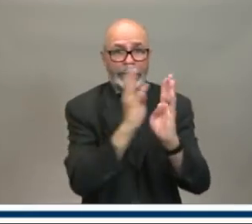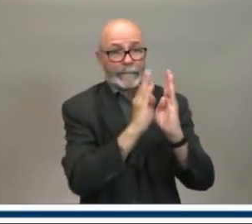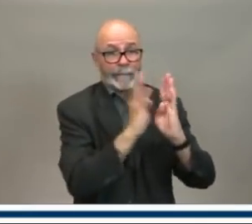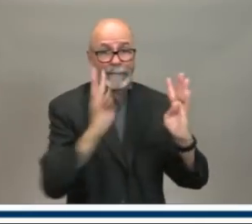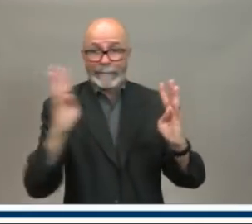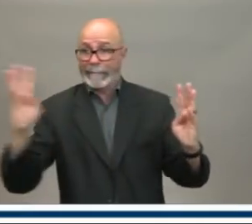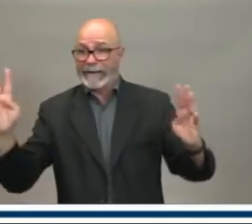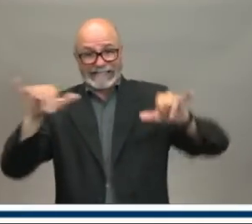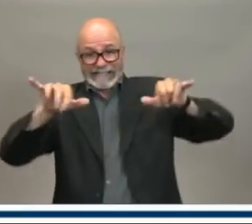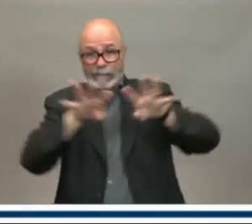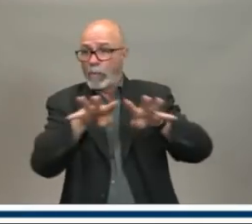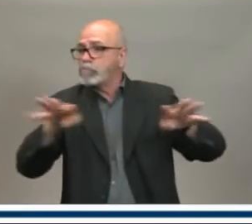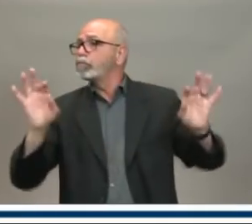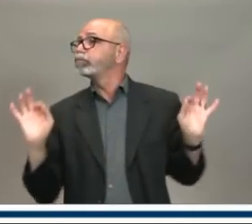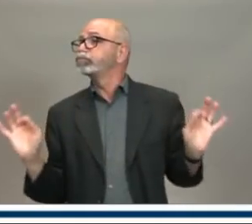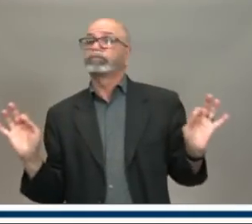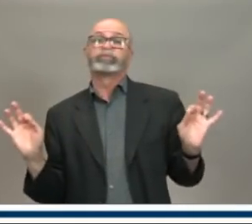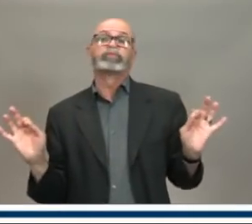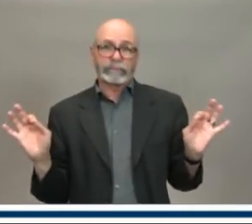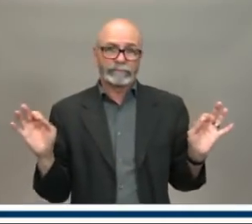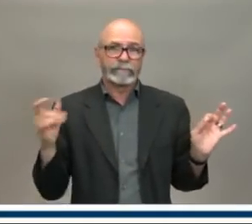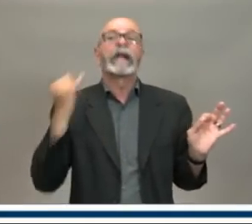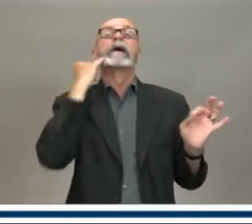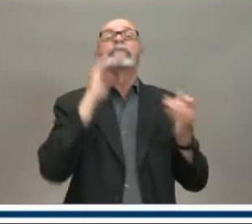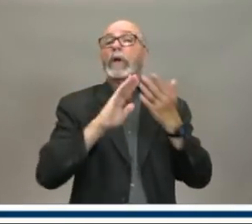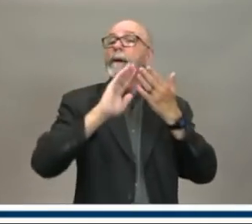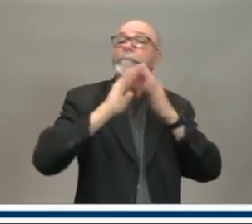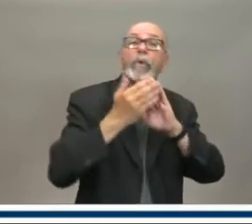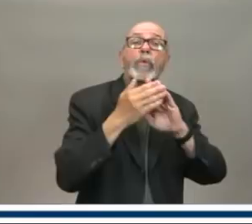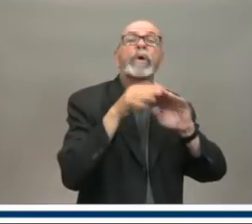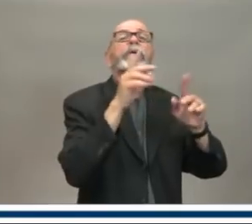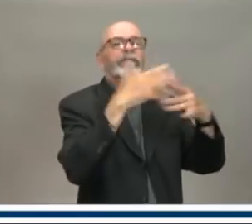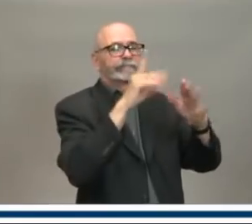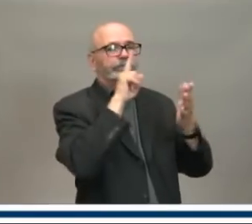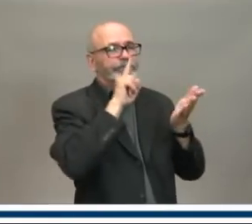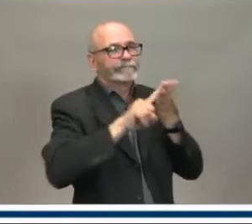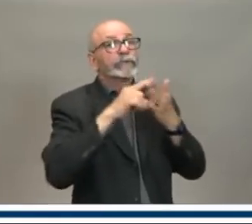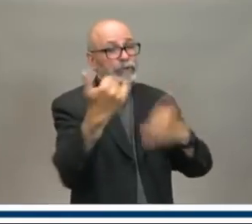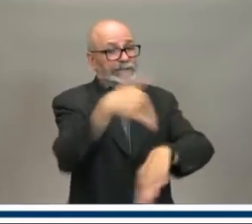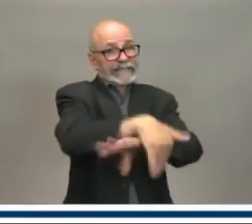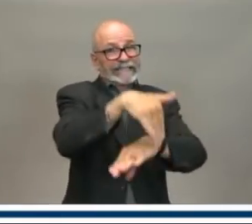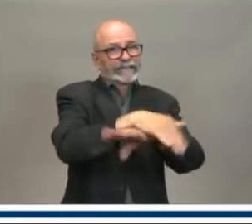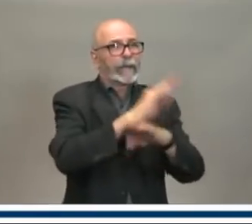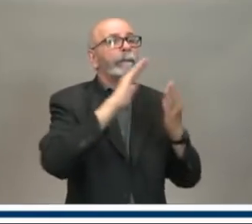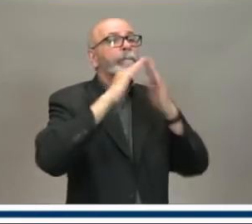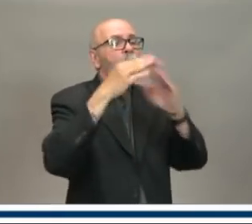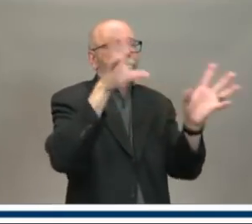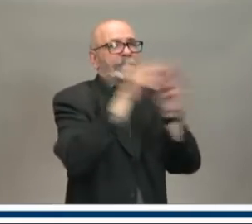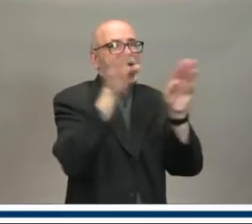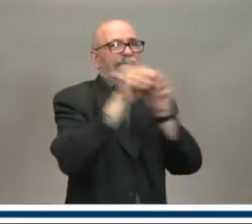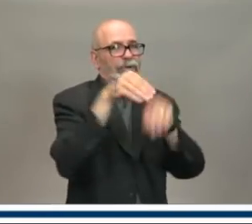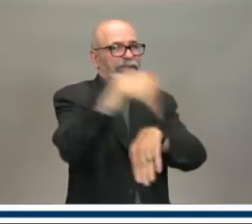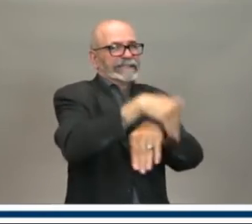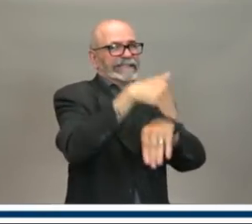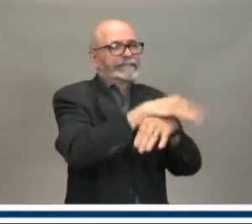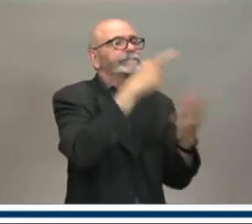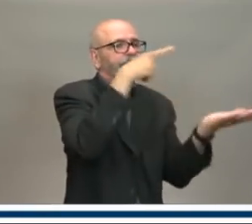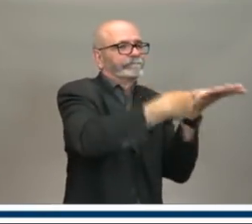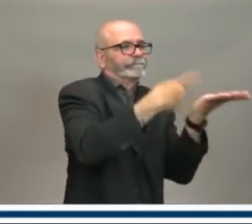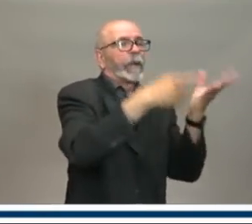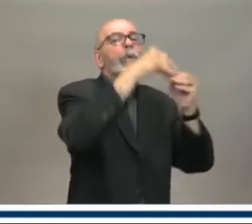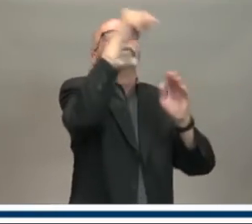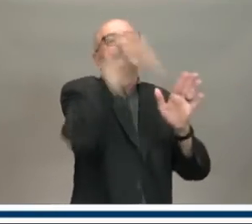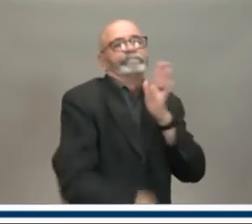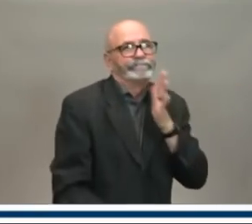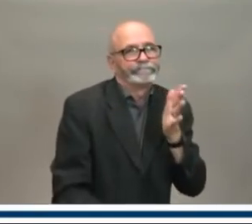also having a conversation with municipalities later this evening. So there's no reason why municipalities, as